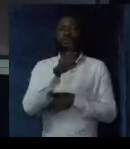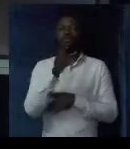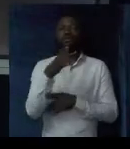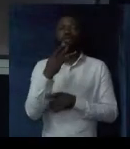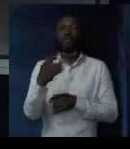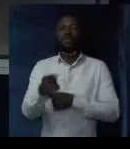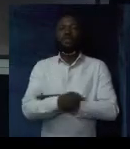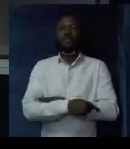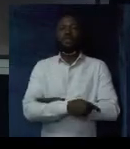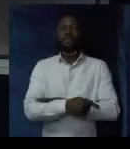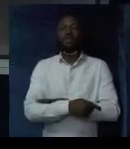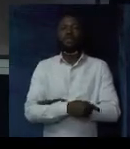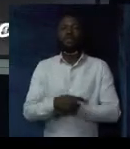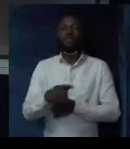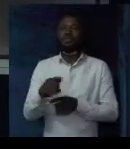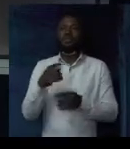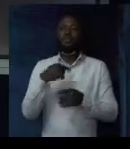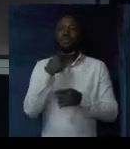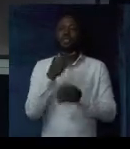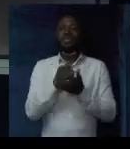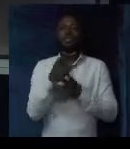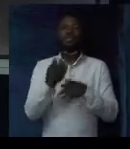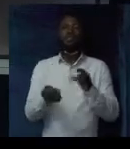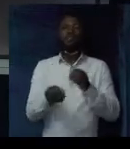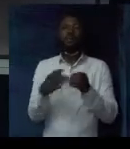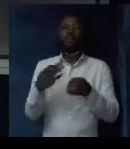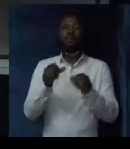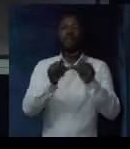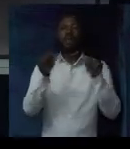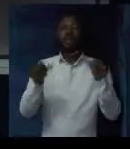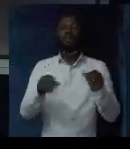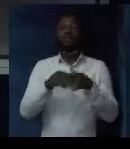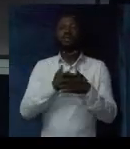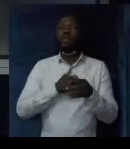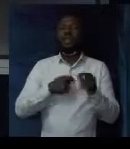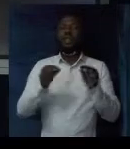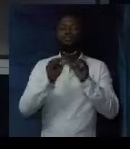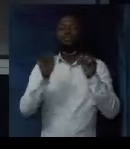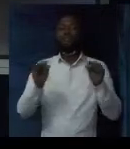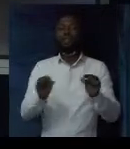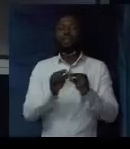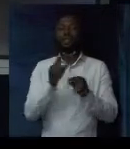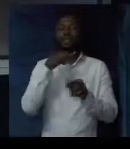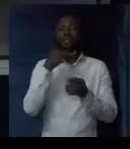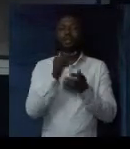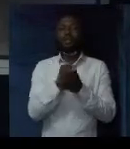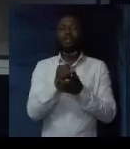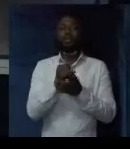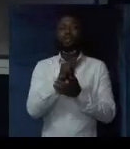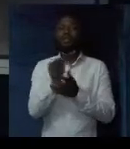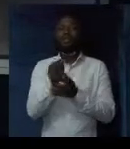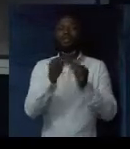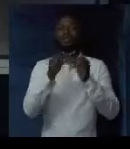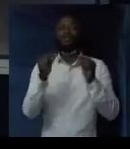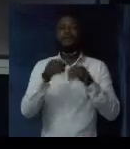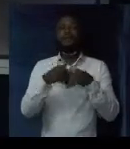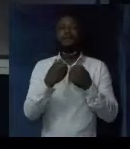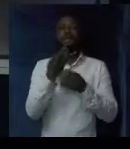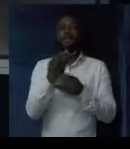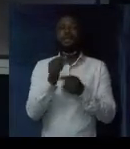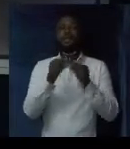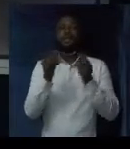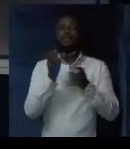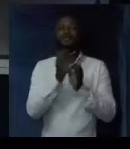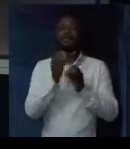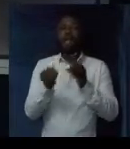final question of the day. This question says the sum of angles in any quadrilateral is dash degrees. How